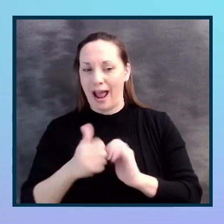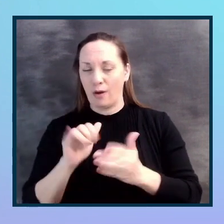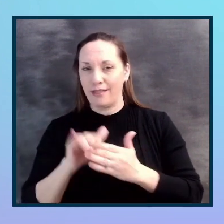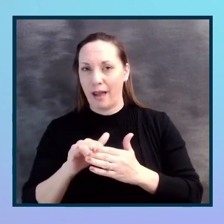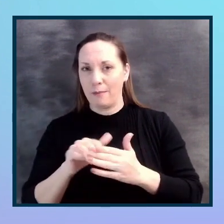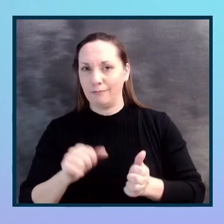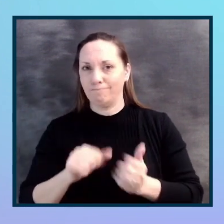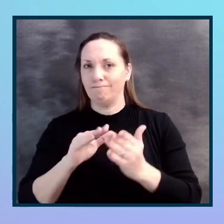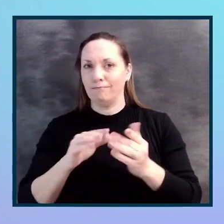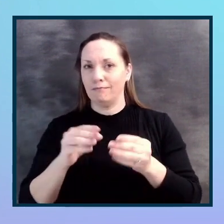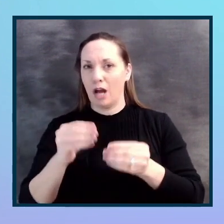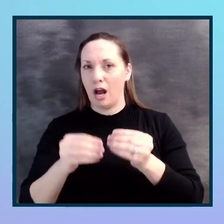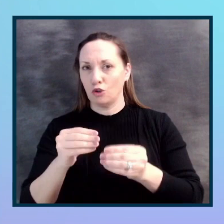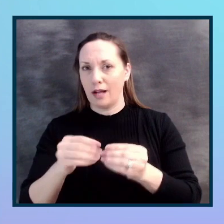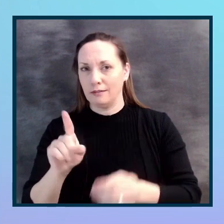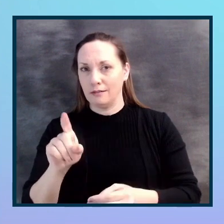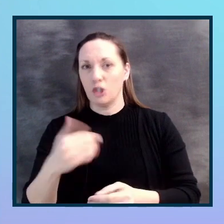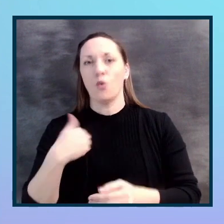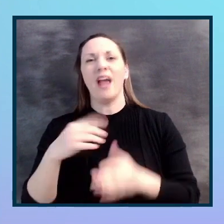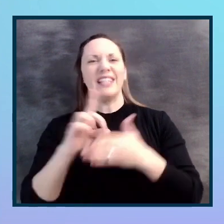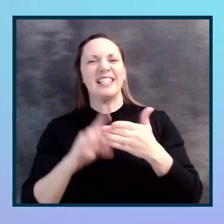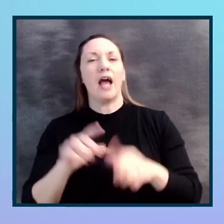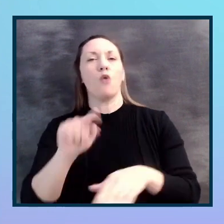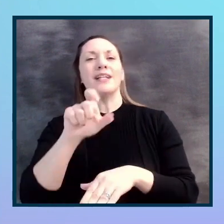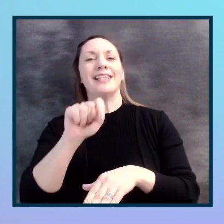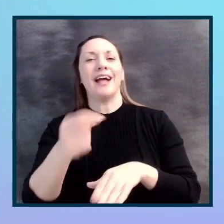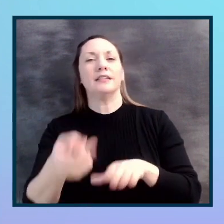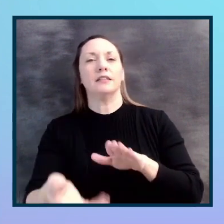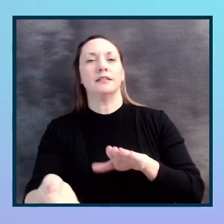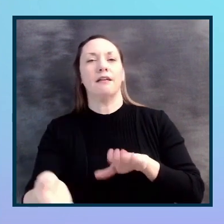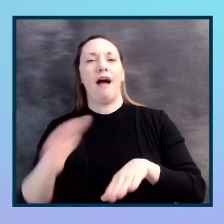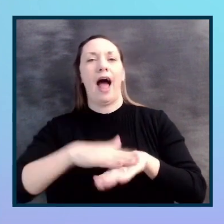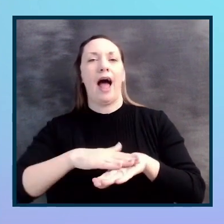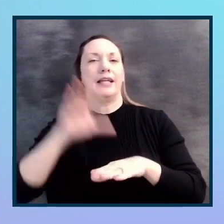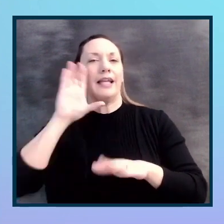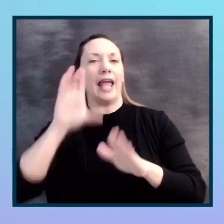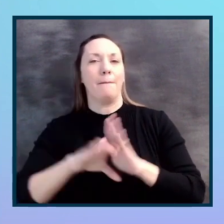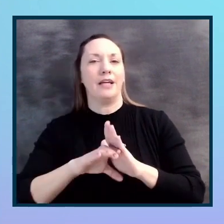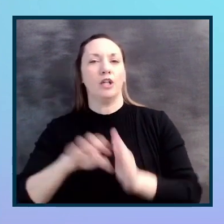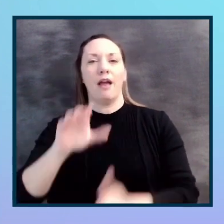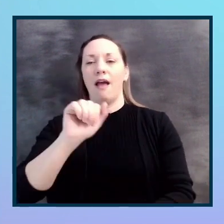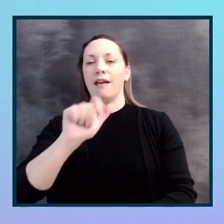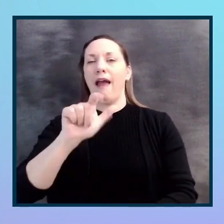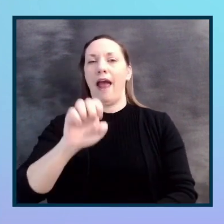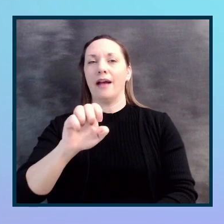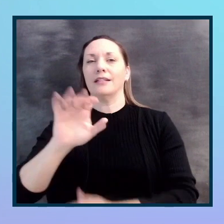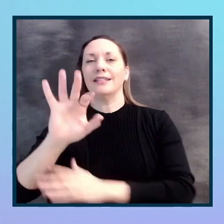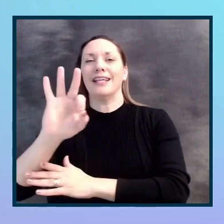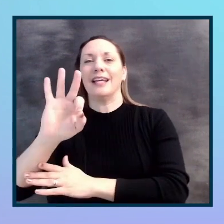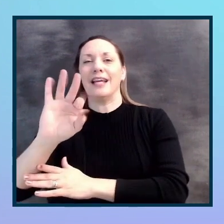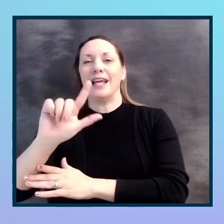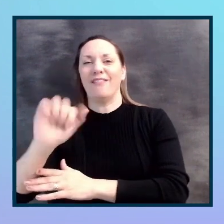addressed? They have a design where text is overlaid on an image and Axe is flagging it. You'll